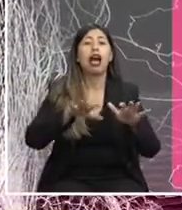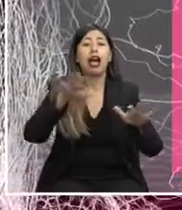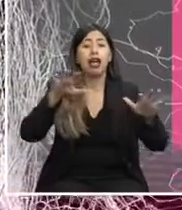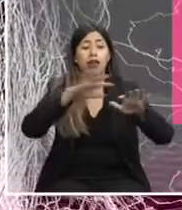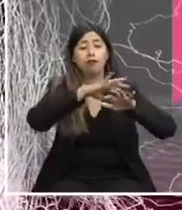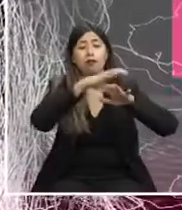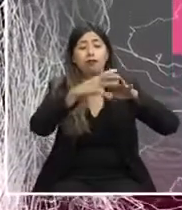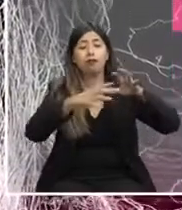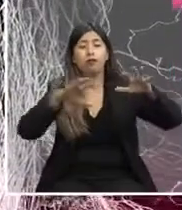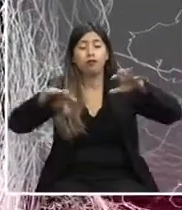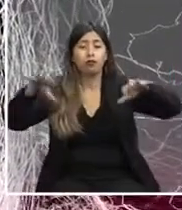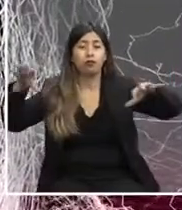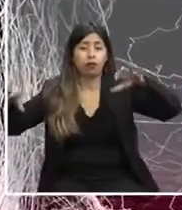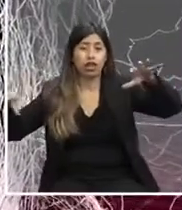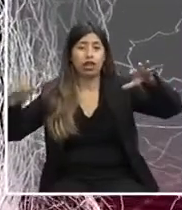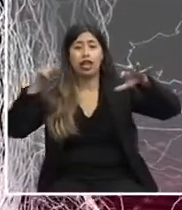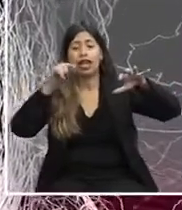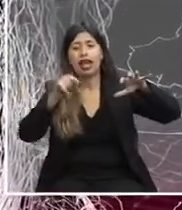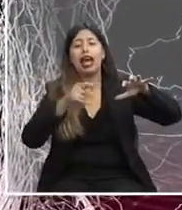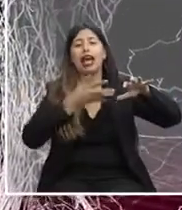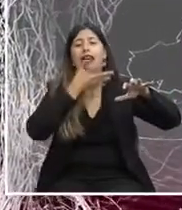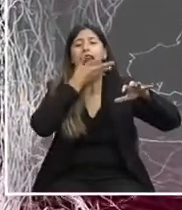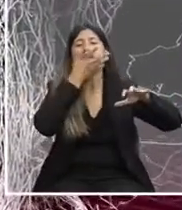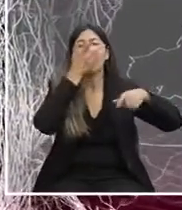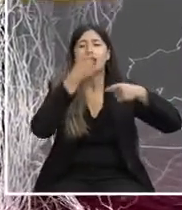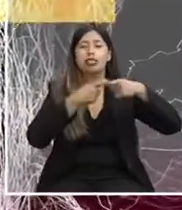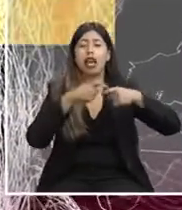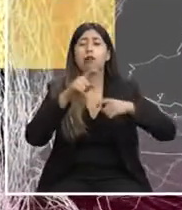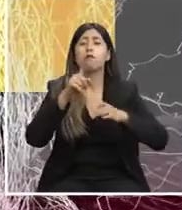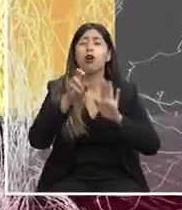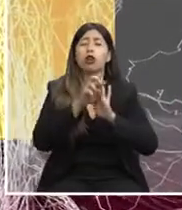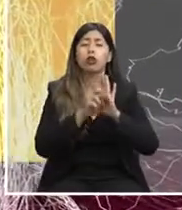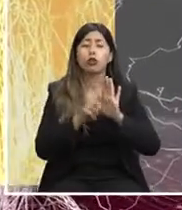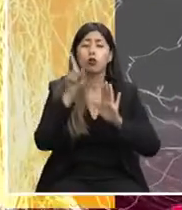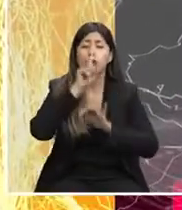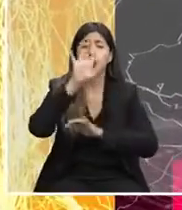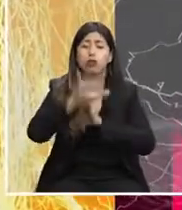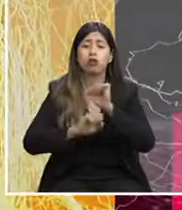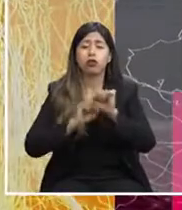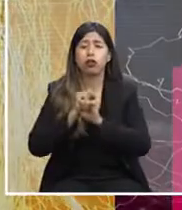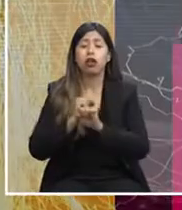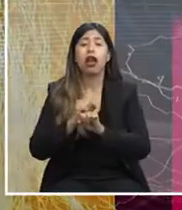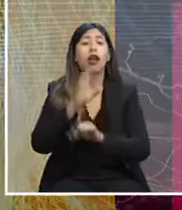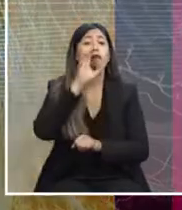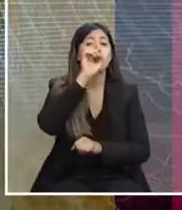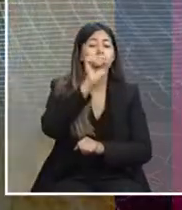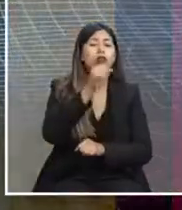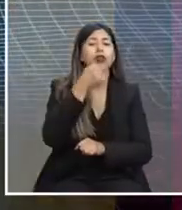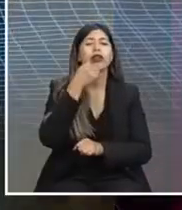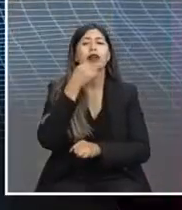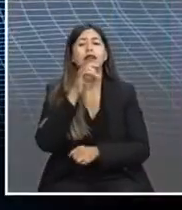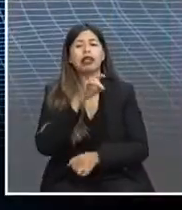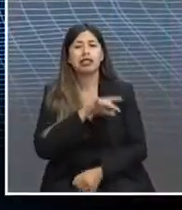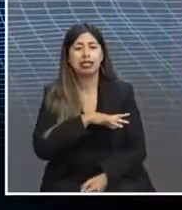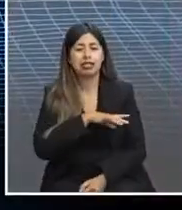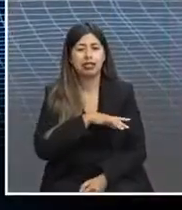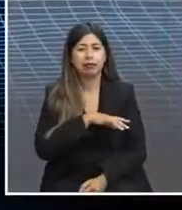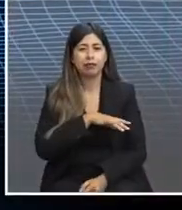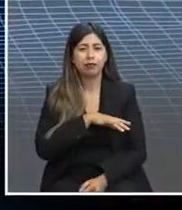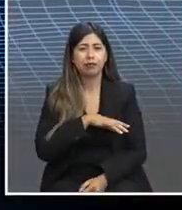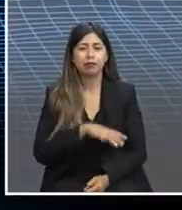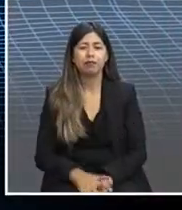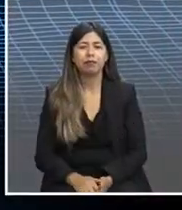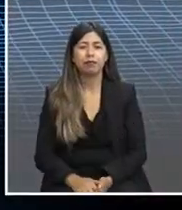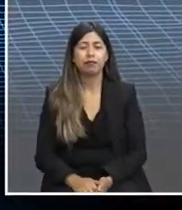Peruvian colleagues and Chilean colleagues. So we're going to go to the ice fields of Patagonia in Chile in a temperate environment, and then we're